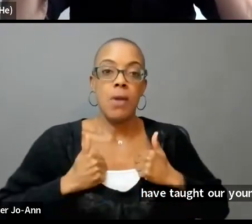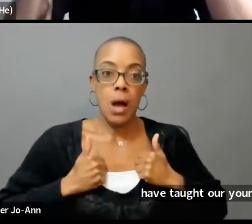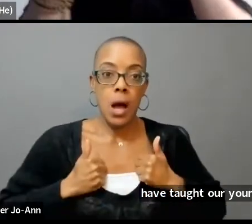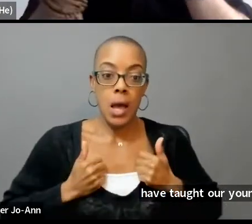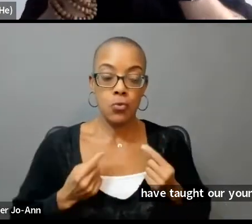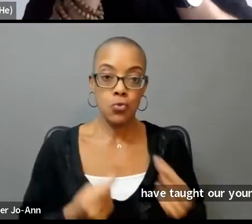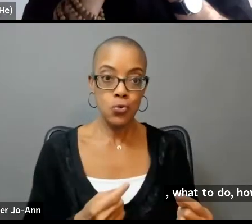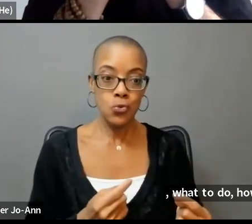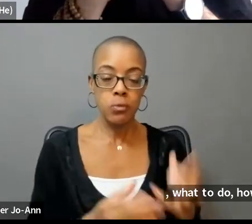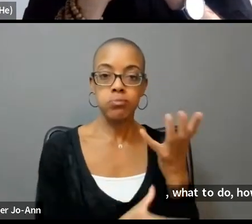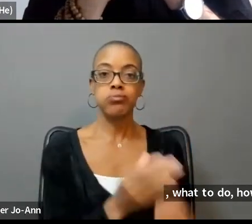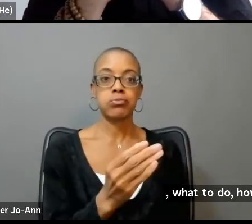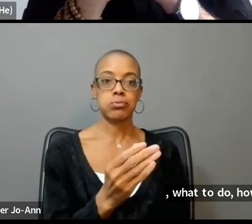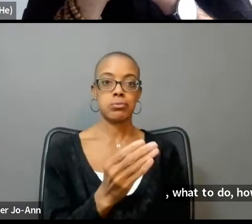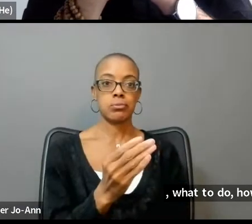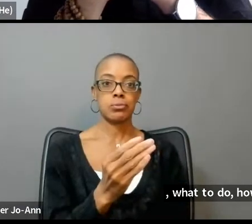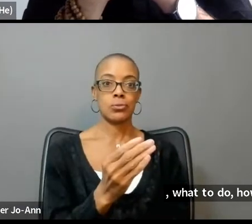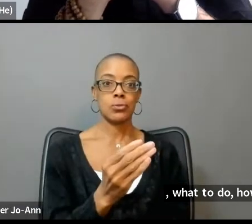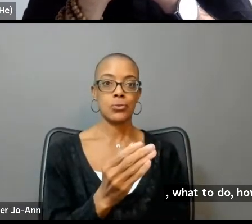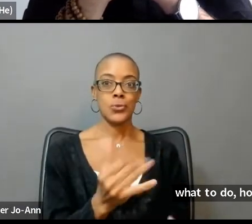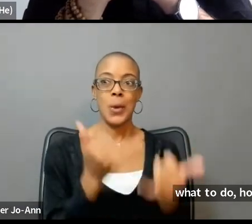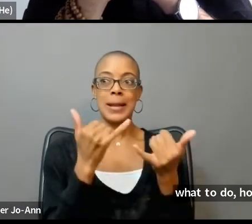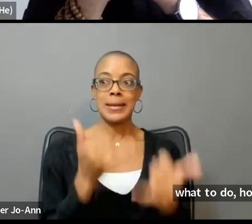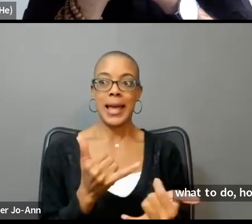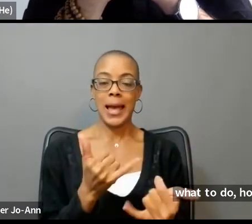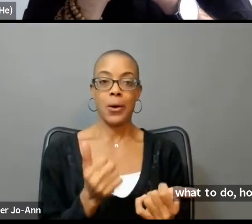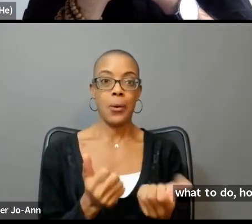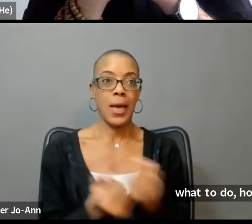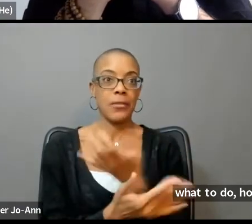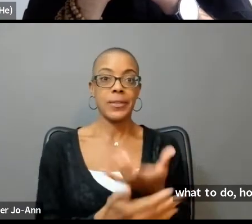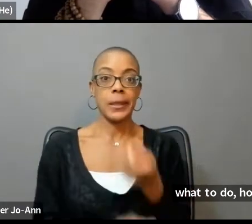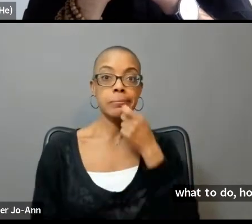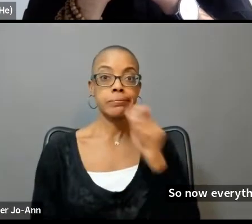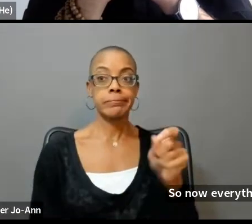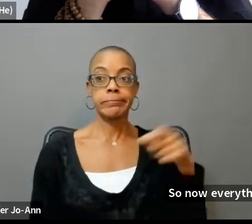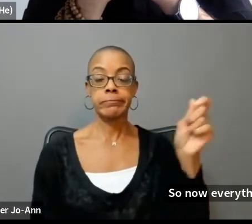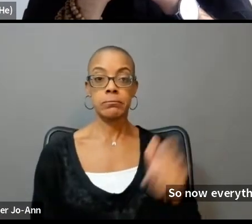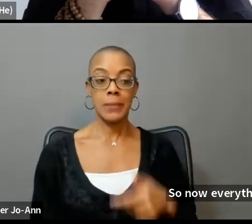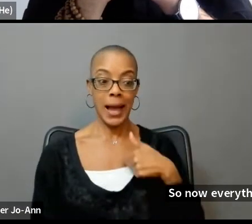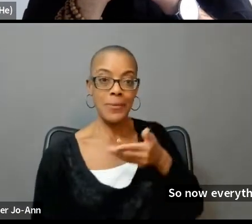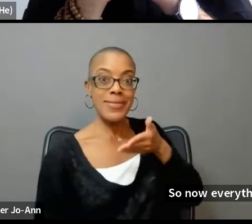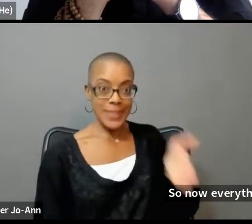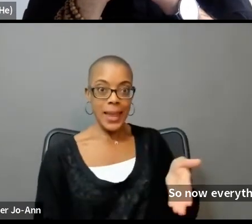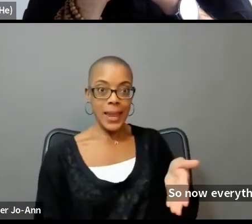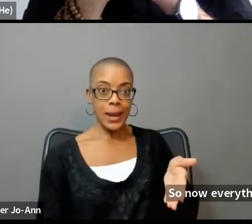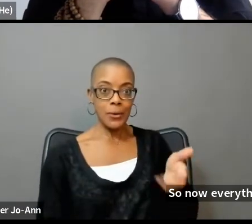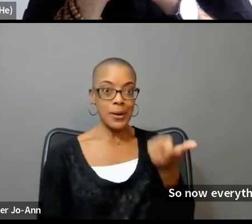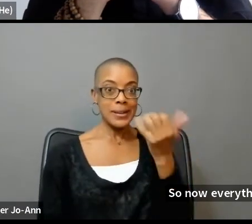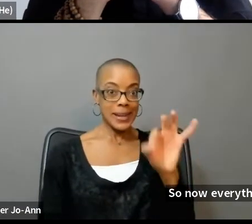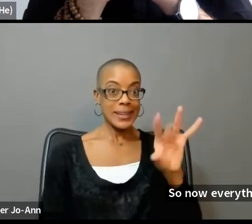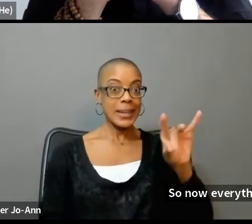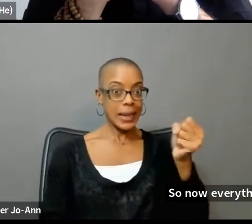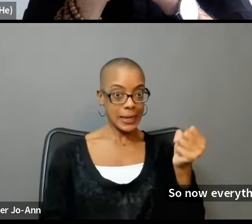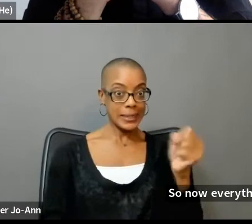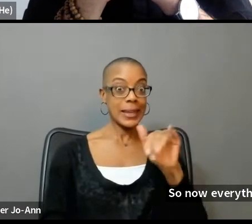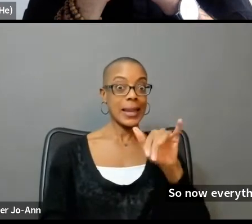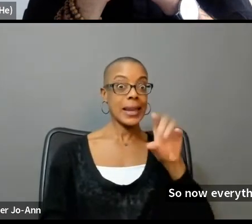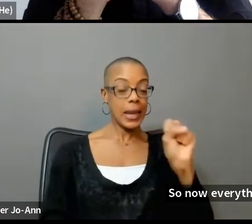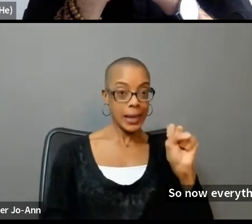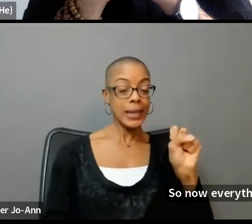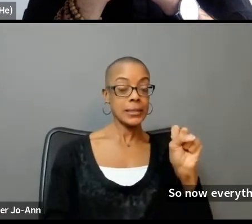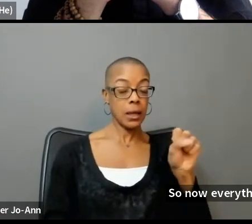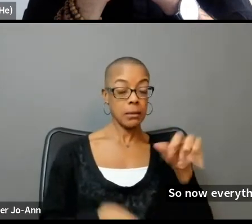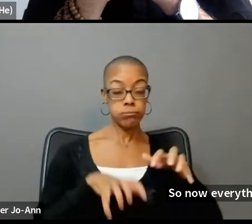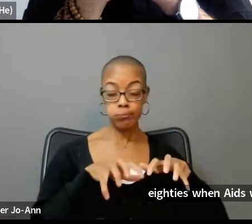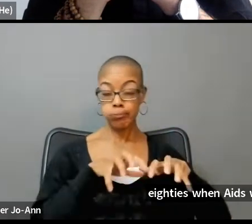now everything is like a footnote. I was in the 80s when AIDS was very prominent and people died like every other